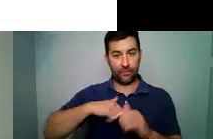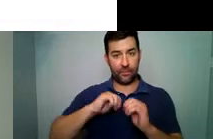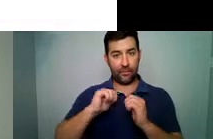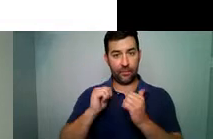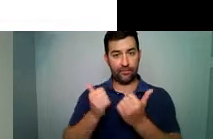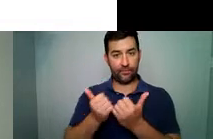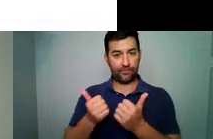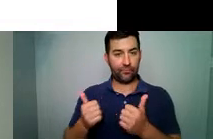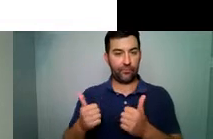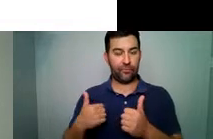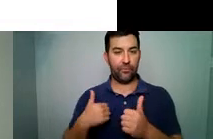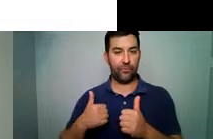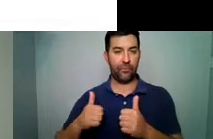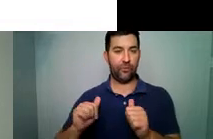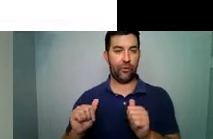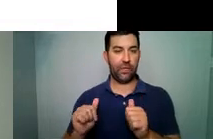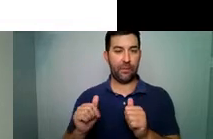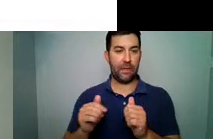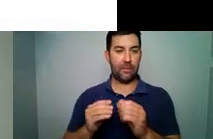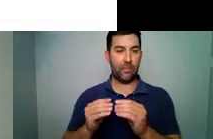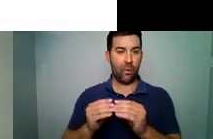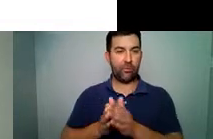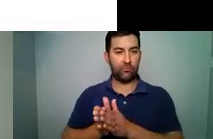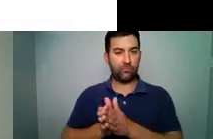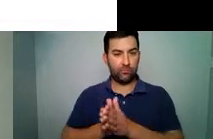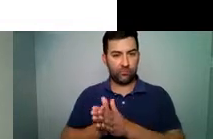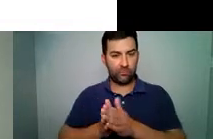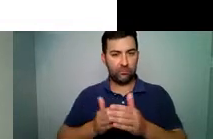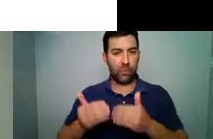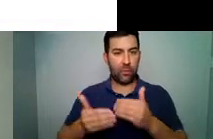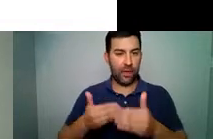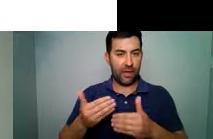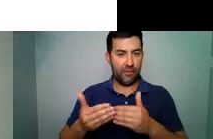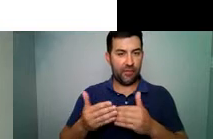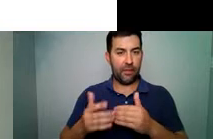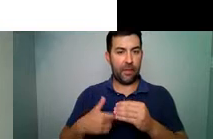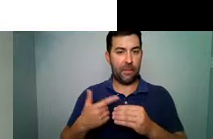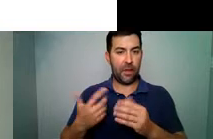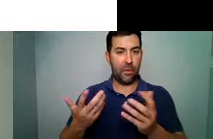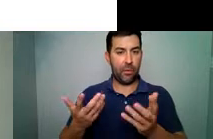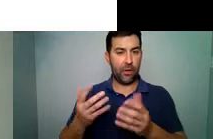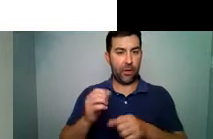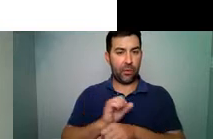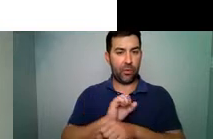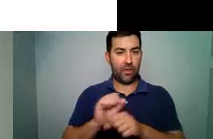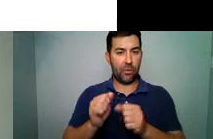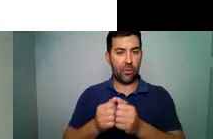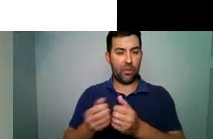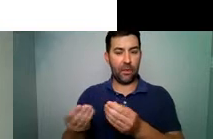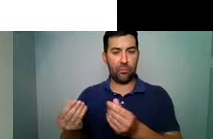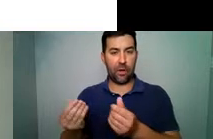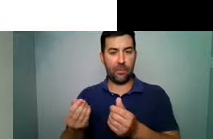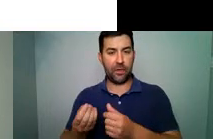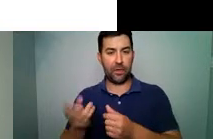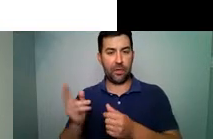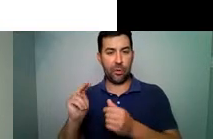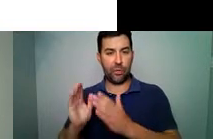to, be more proactive about working with property owners and